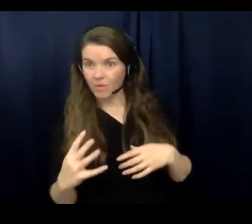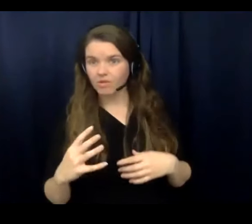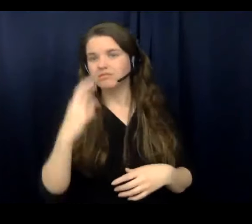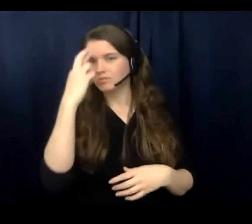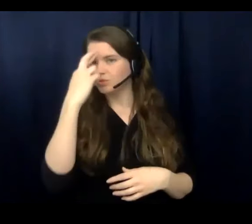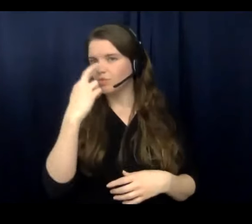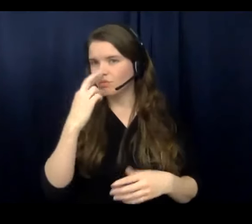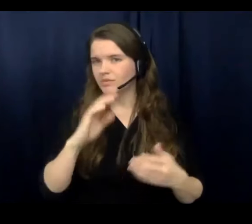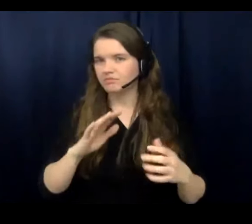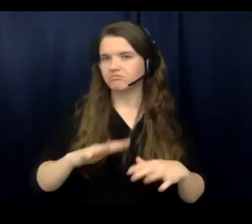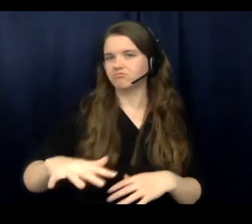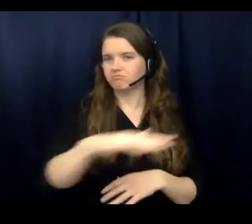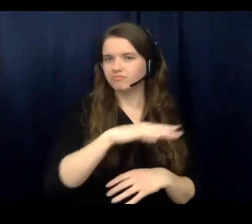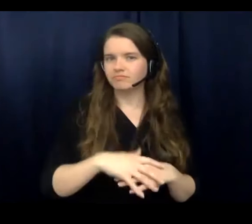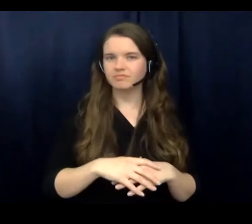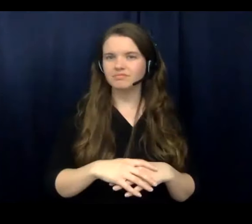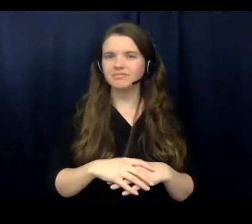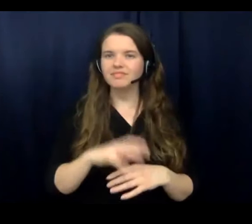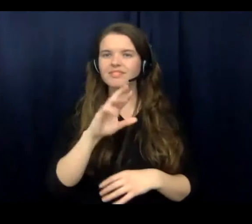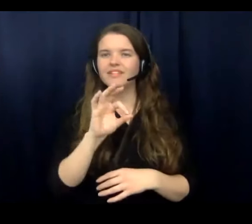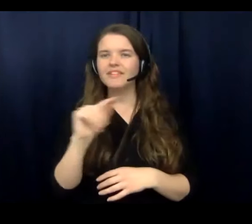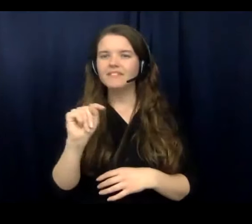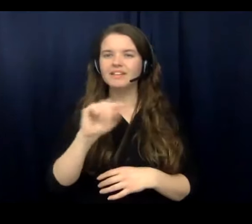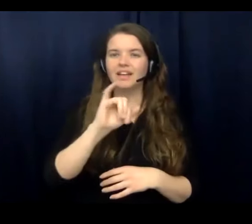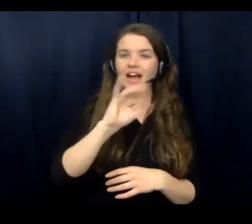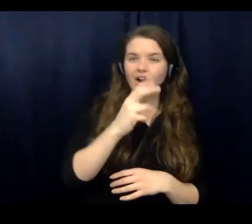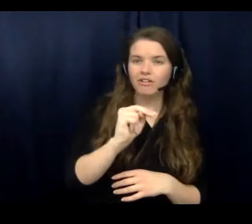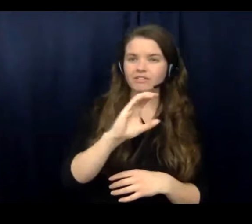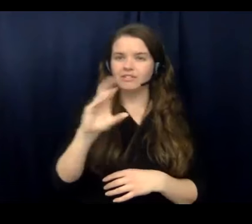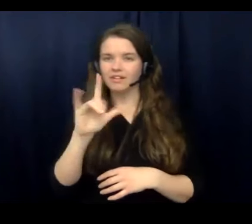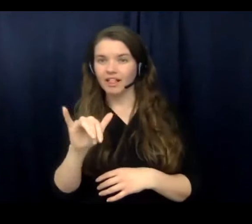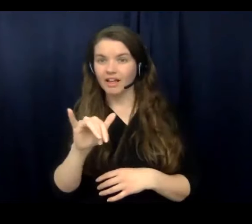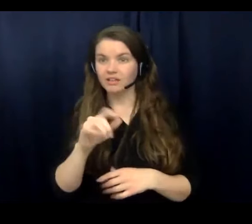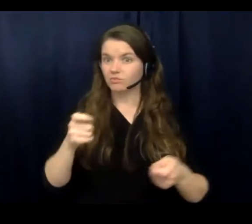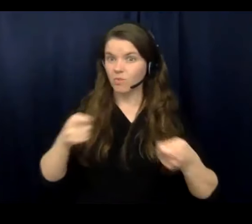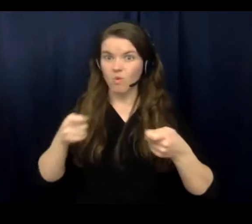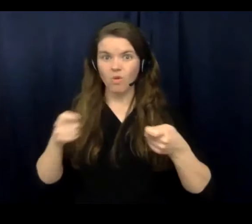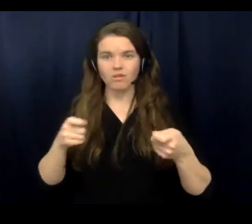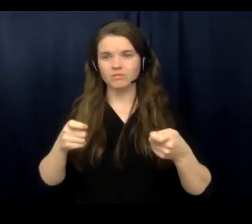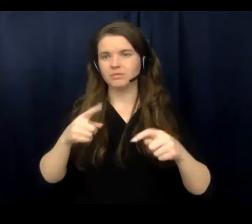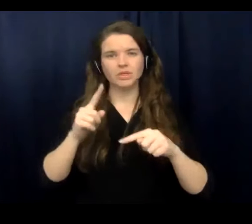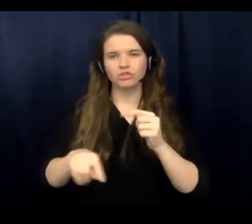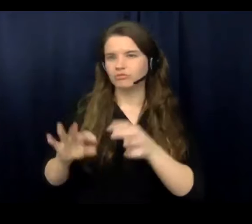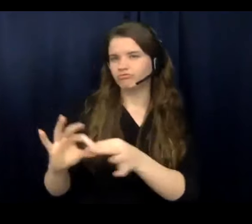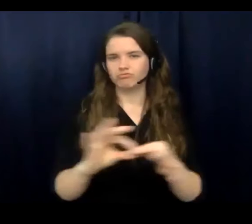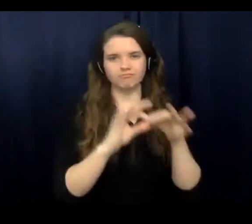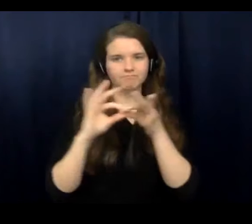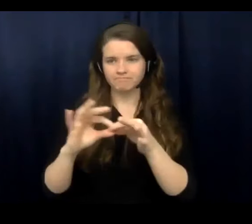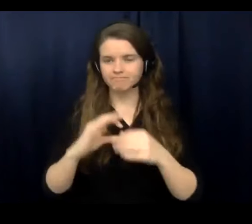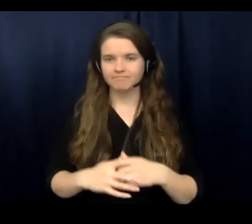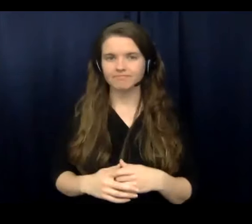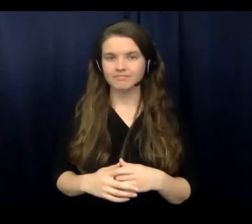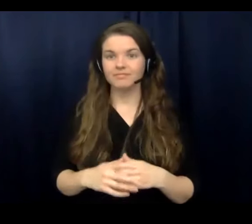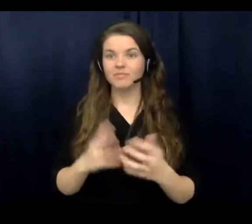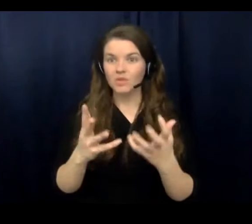And it had feet mixed with iron and clay because the Roman Empire, in spite of all its control, could never bring unity. And they desired uniformity in